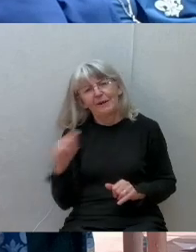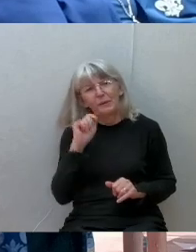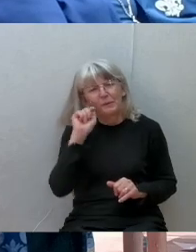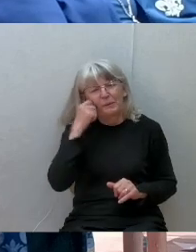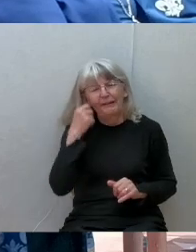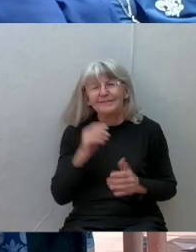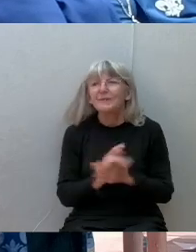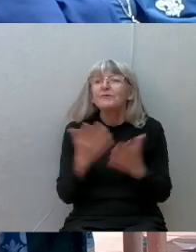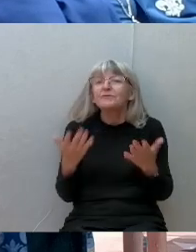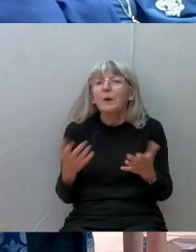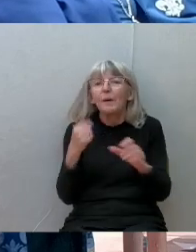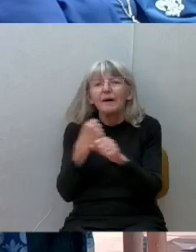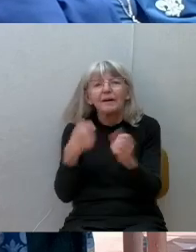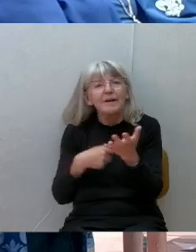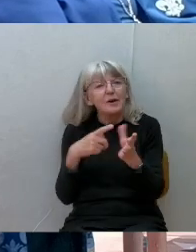So, graduates,